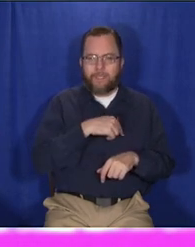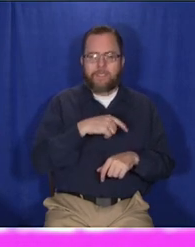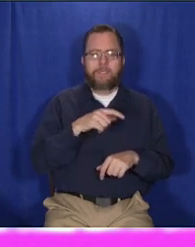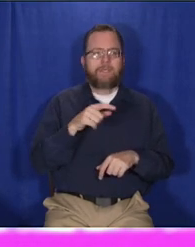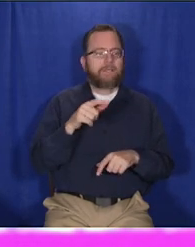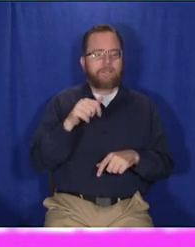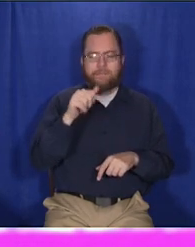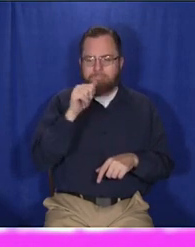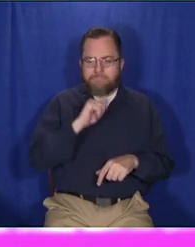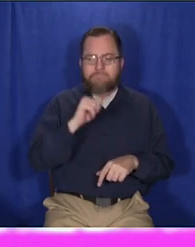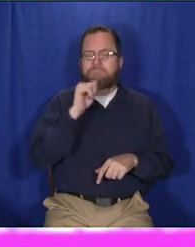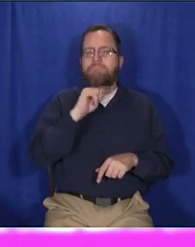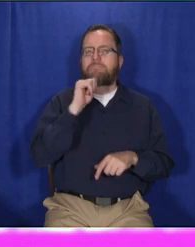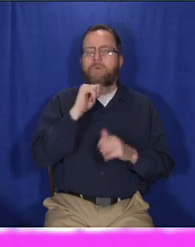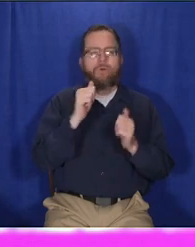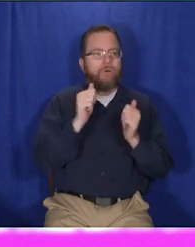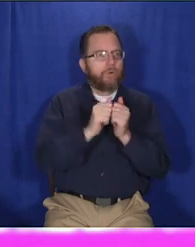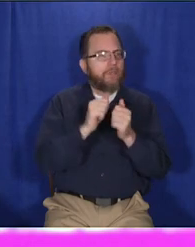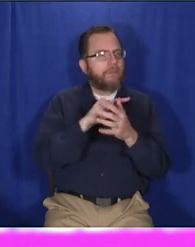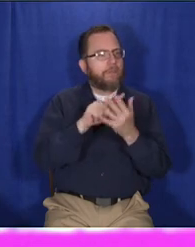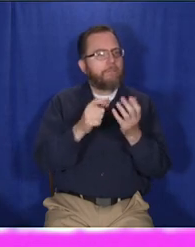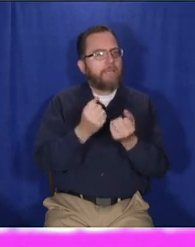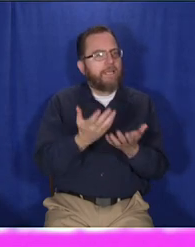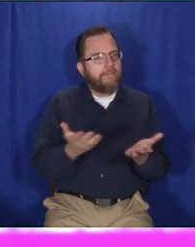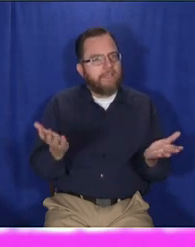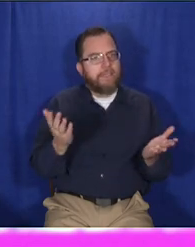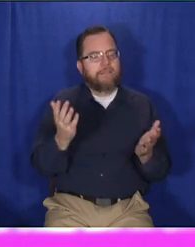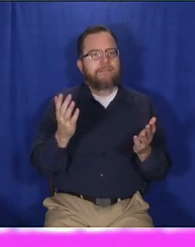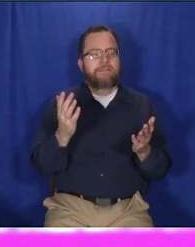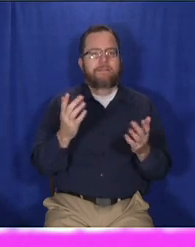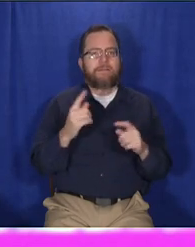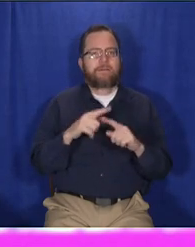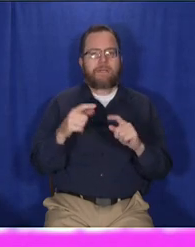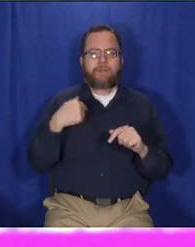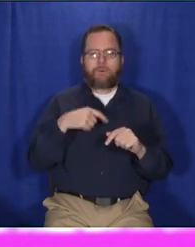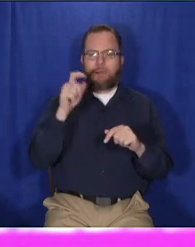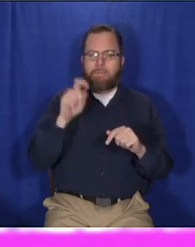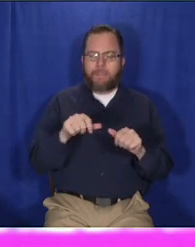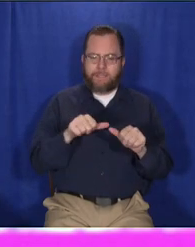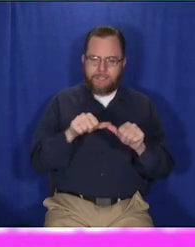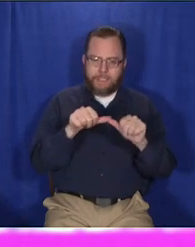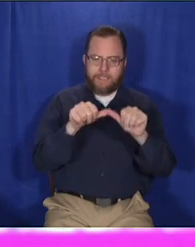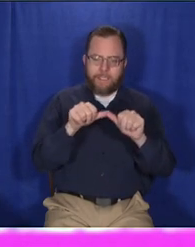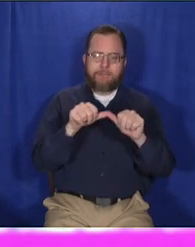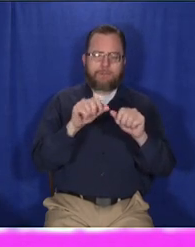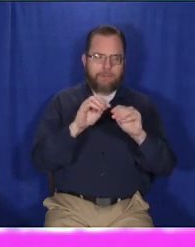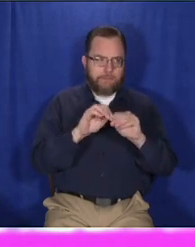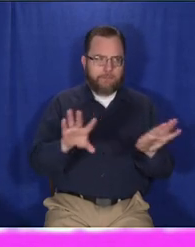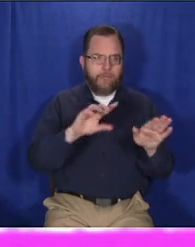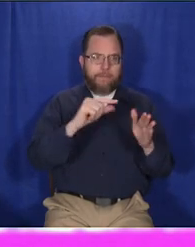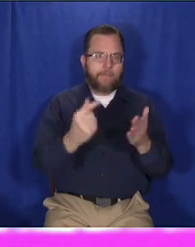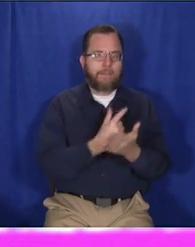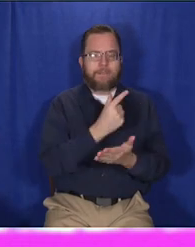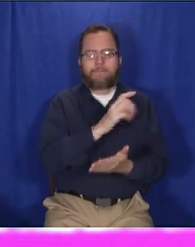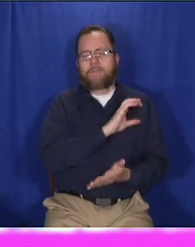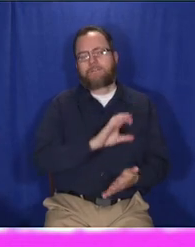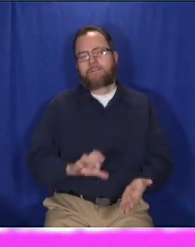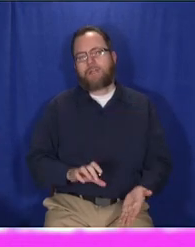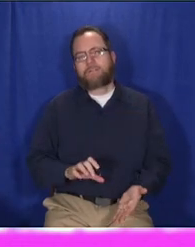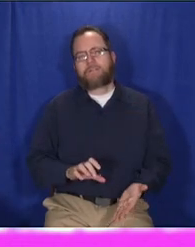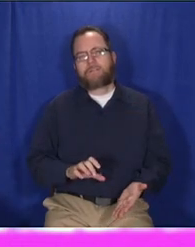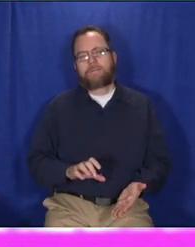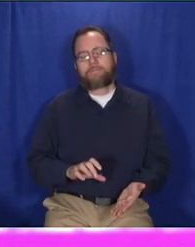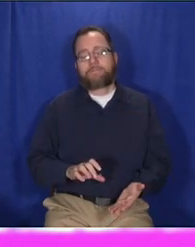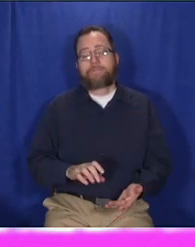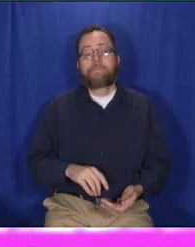anything rather than put an obstacle in the way of the gospel of Christ. He says that to the Corinthians. Look at what he says to the